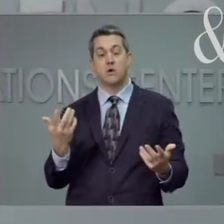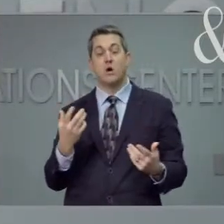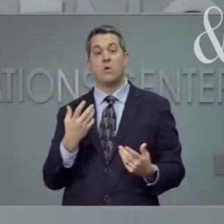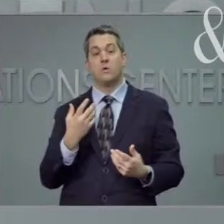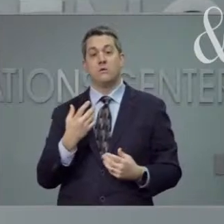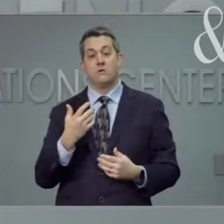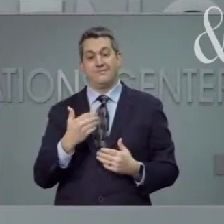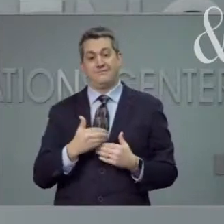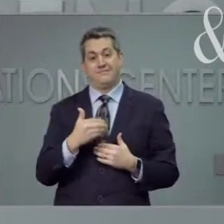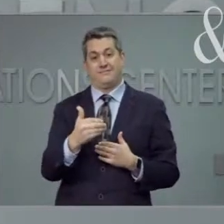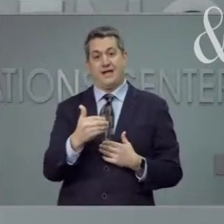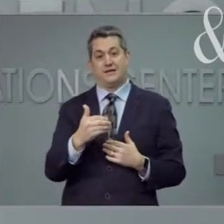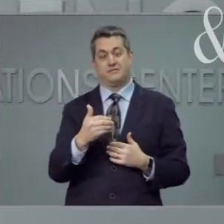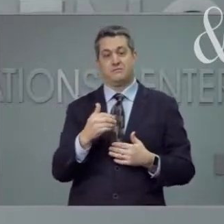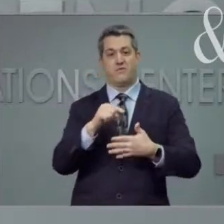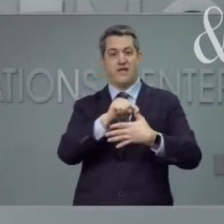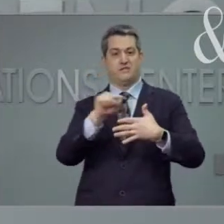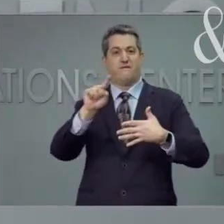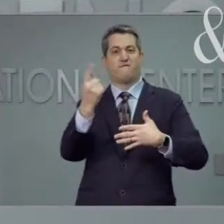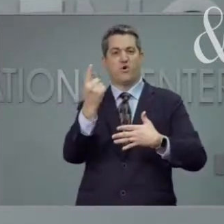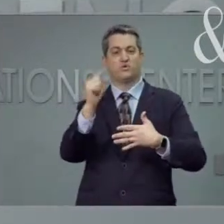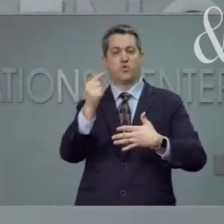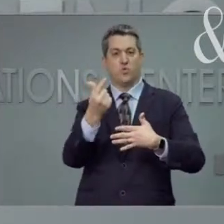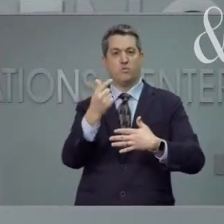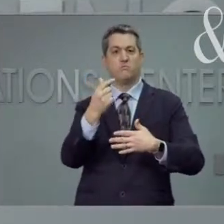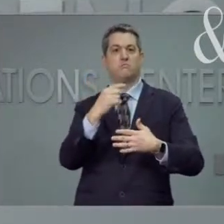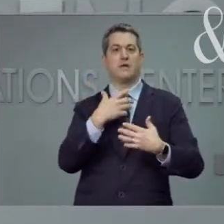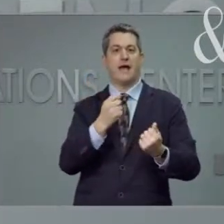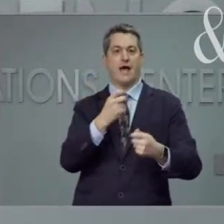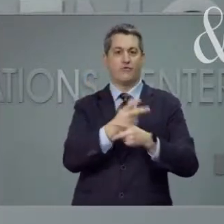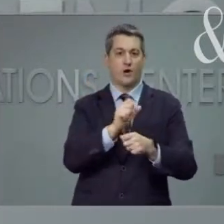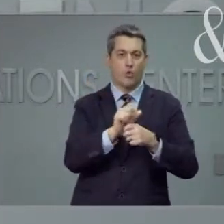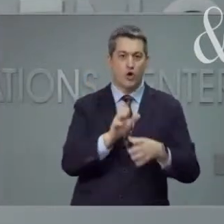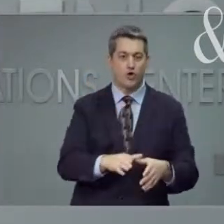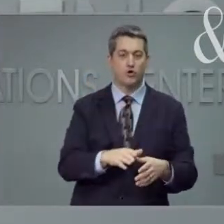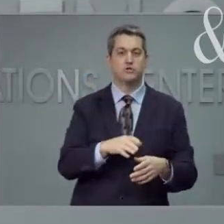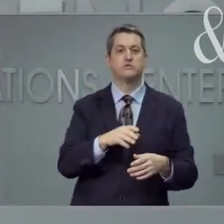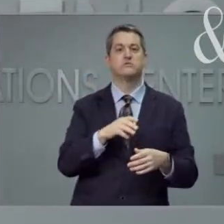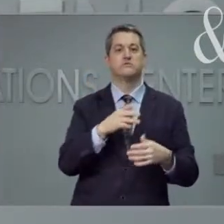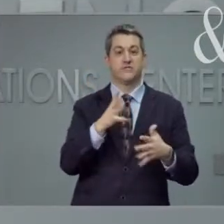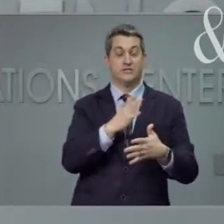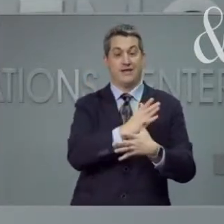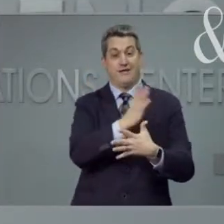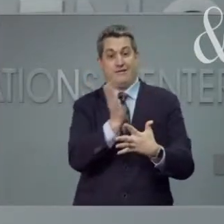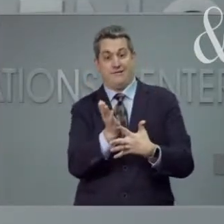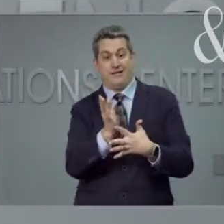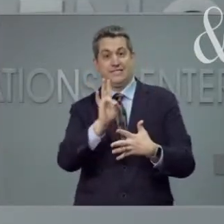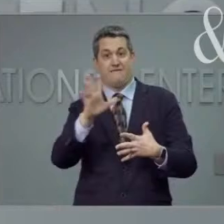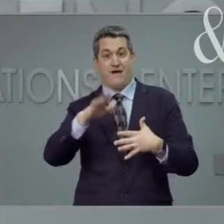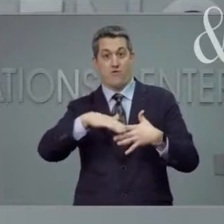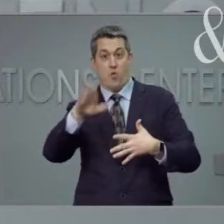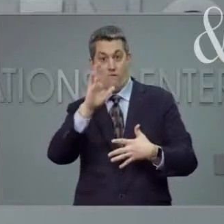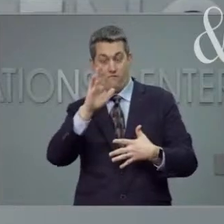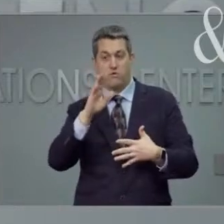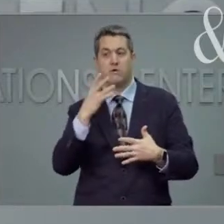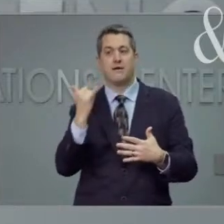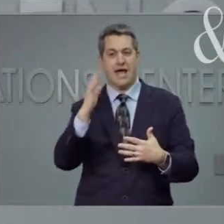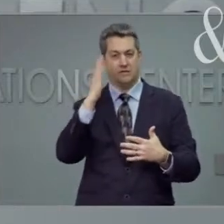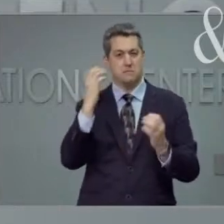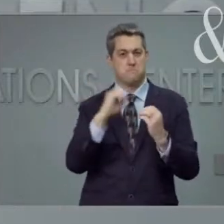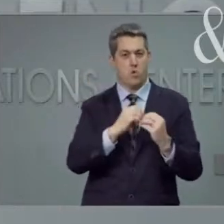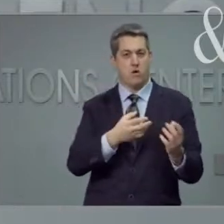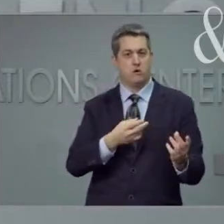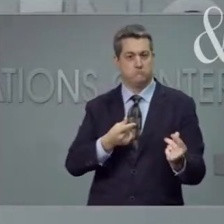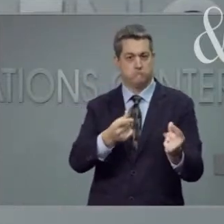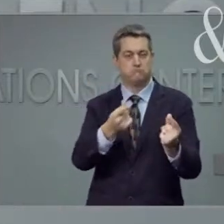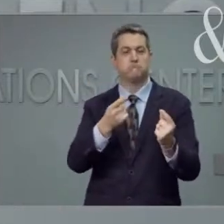into this first group of those that are 75 and older, we are definitely seeing more vaccine happening,